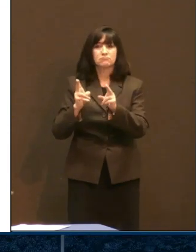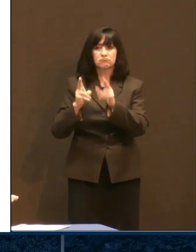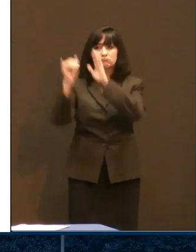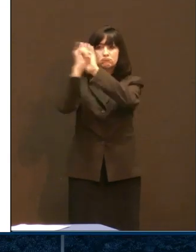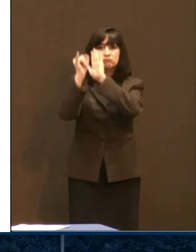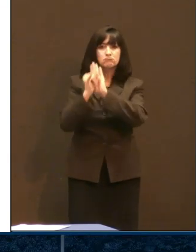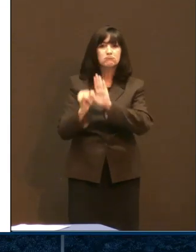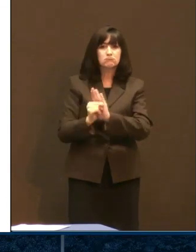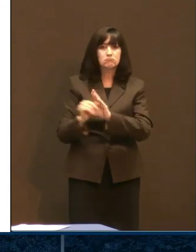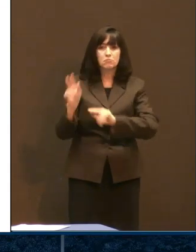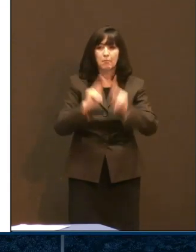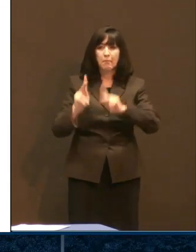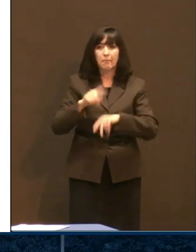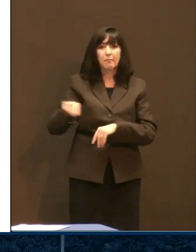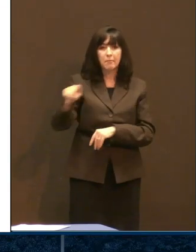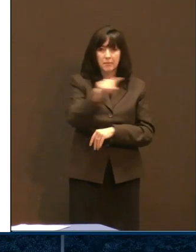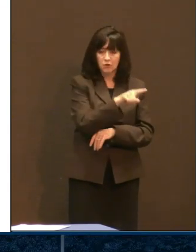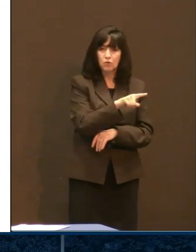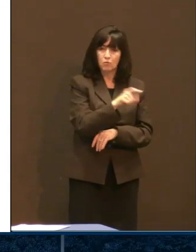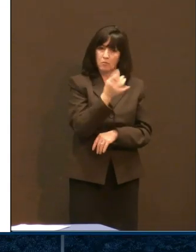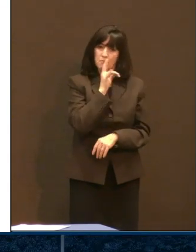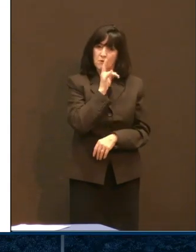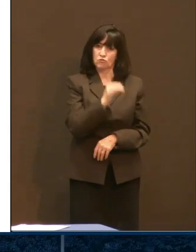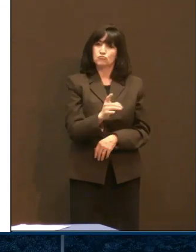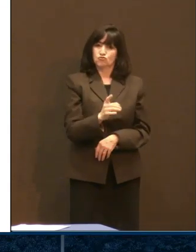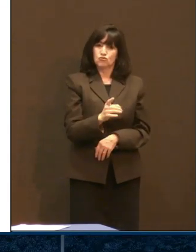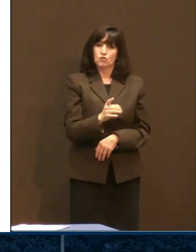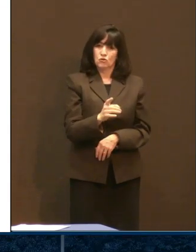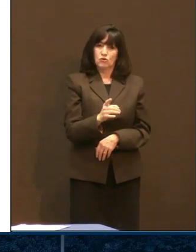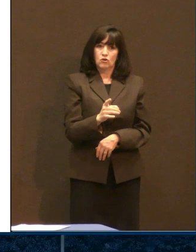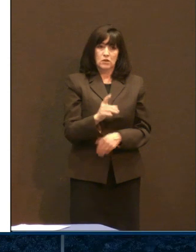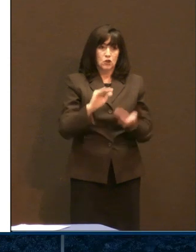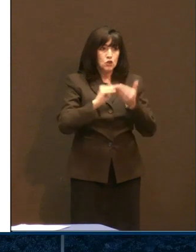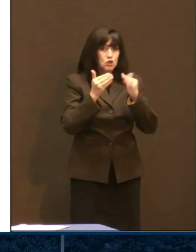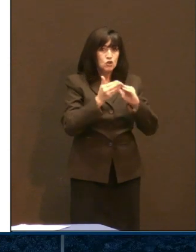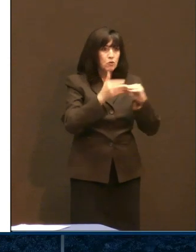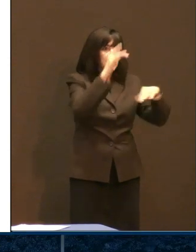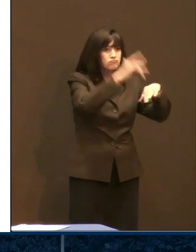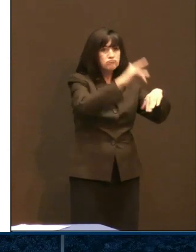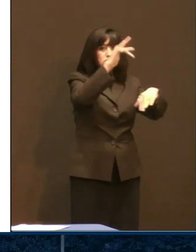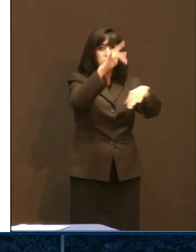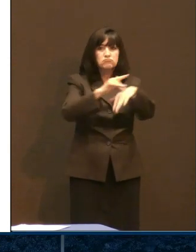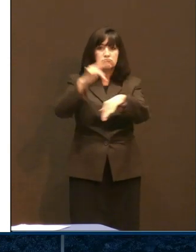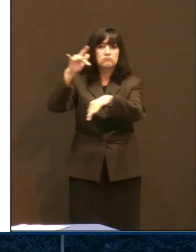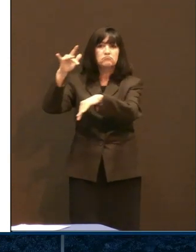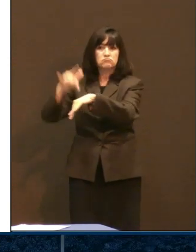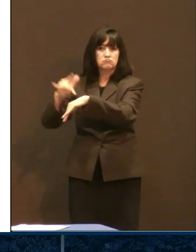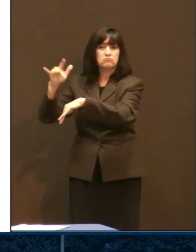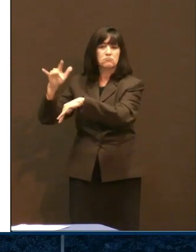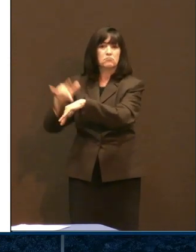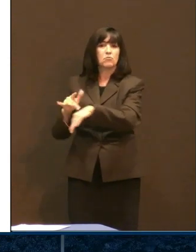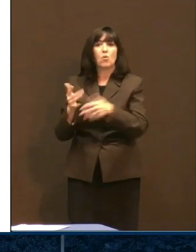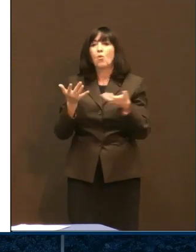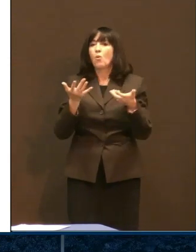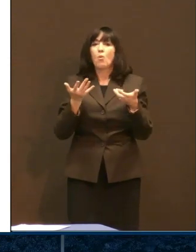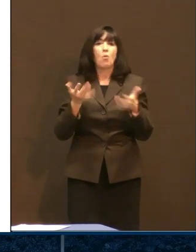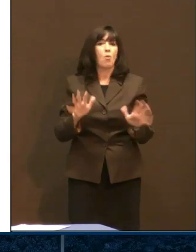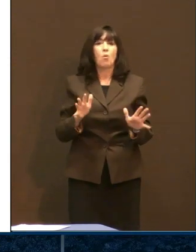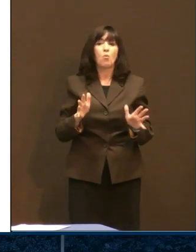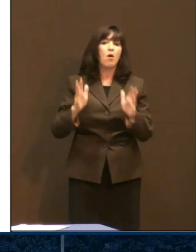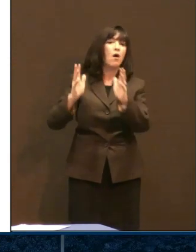really focus on making sure we're getting every community, every demographic, particularly